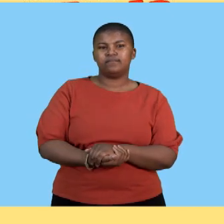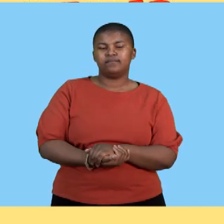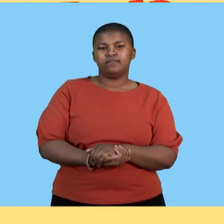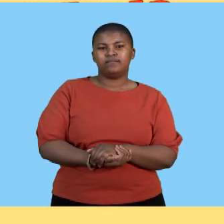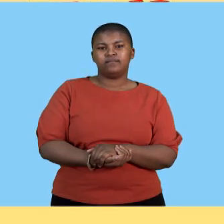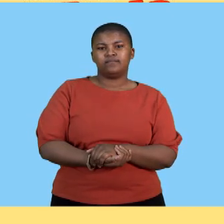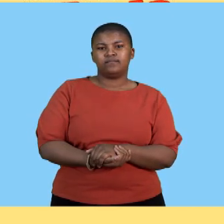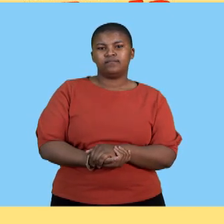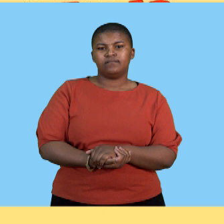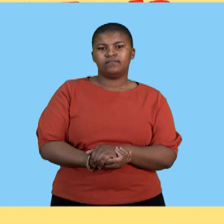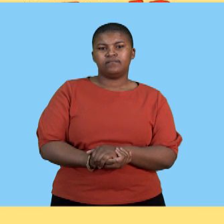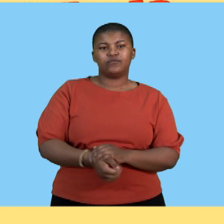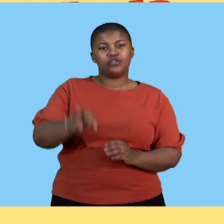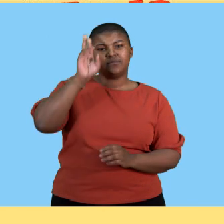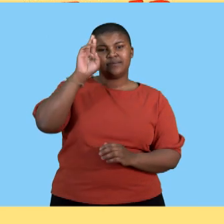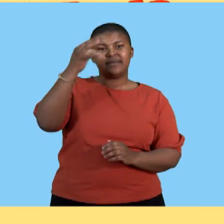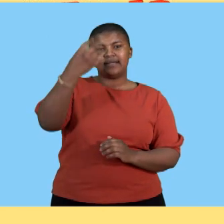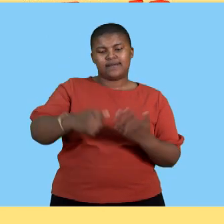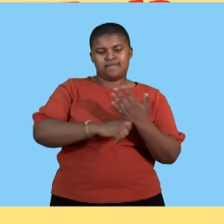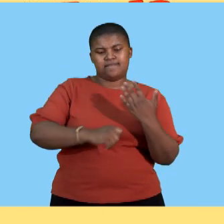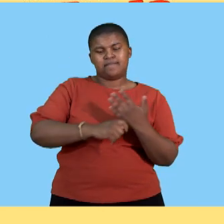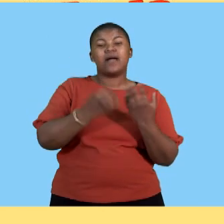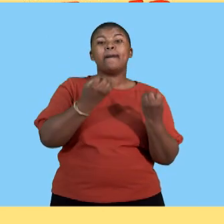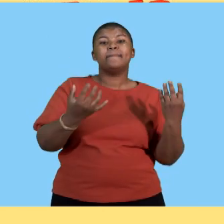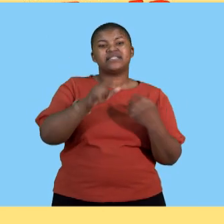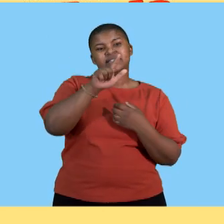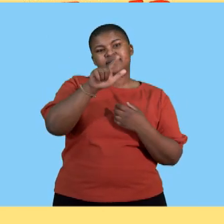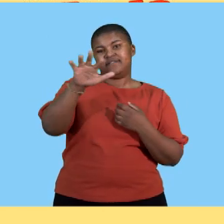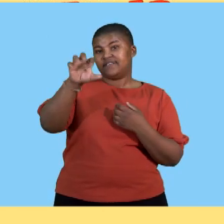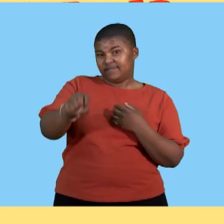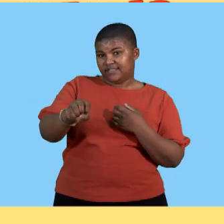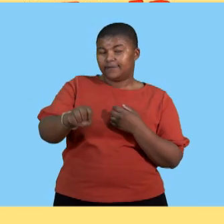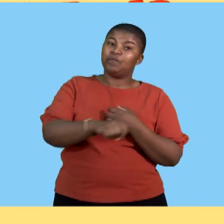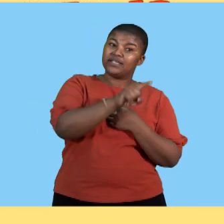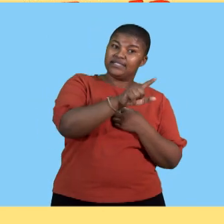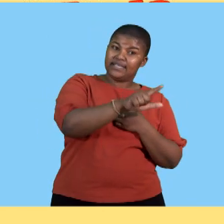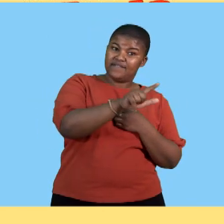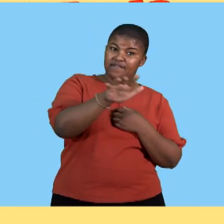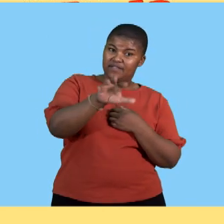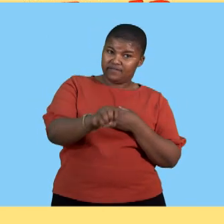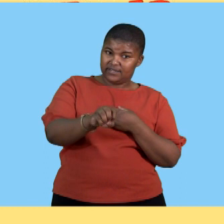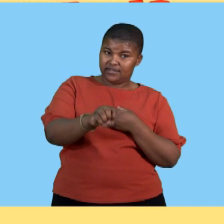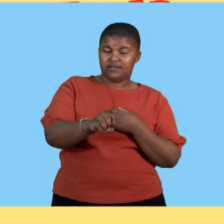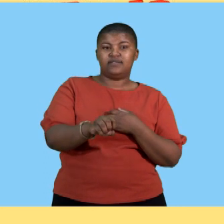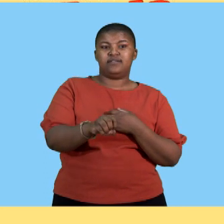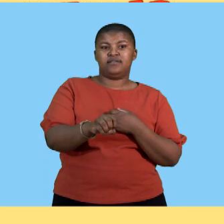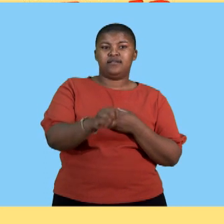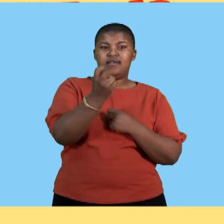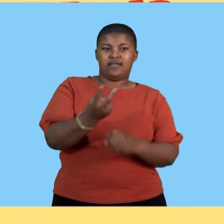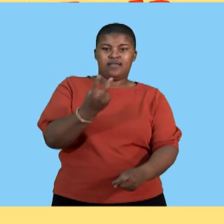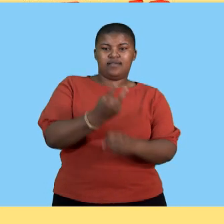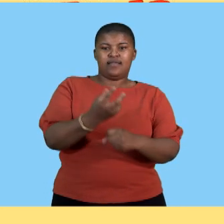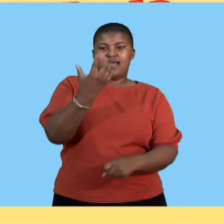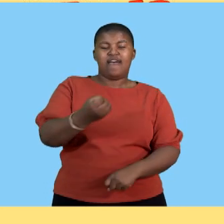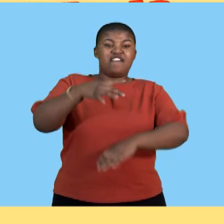pension fund deduction. Remember, that is your 750. So I'll come here and say 750. Then